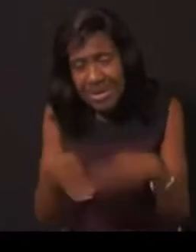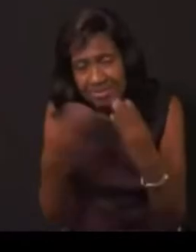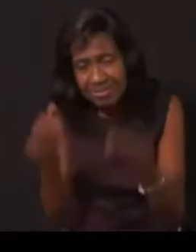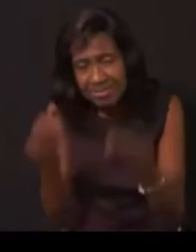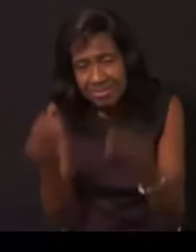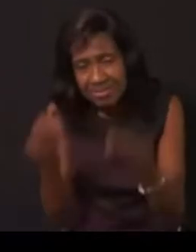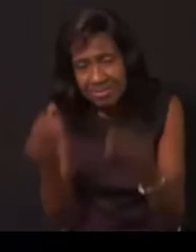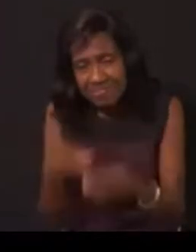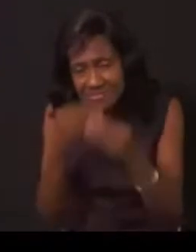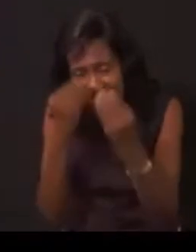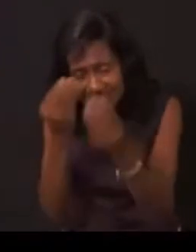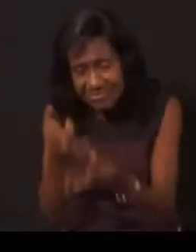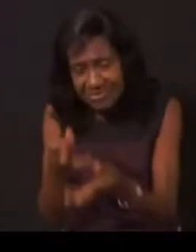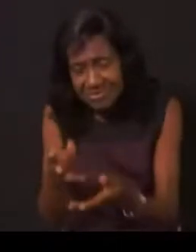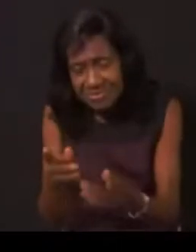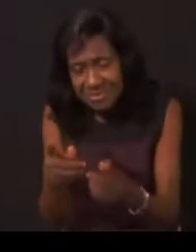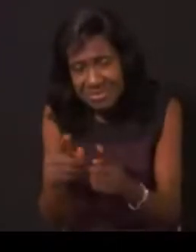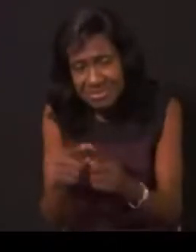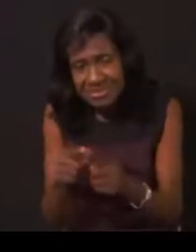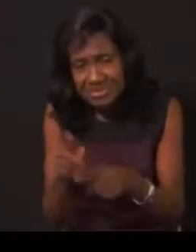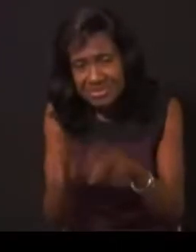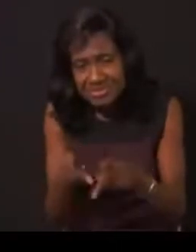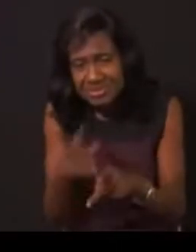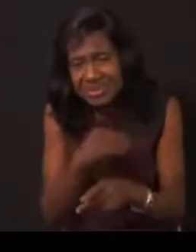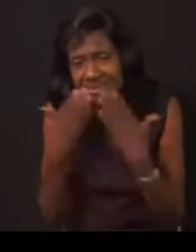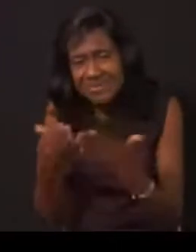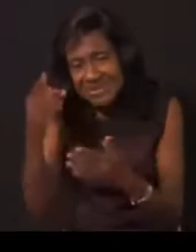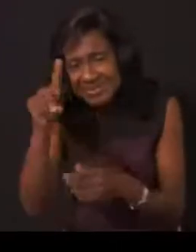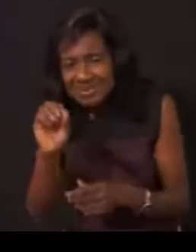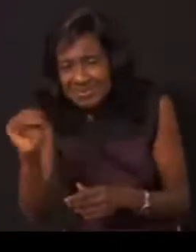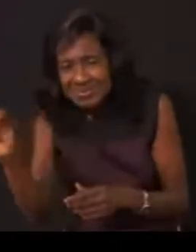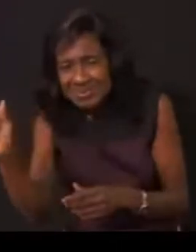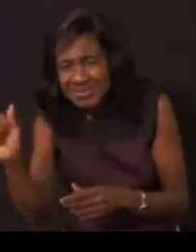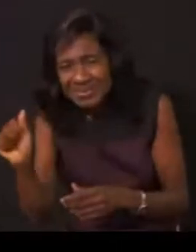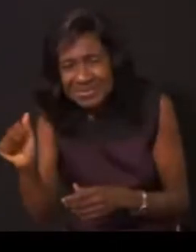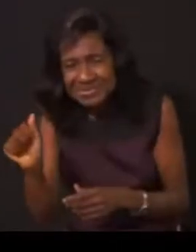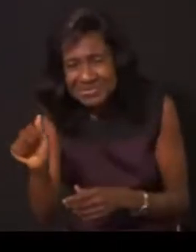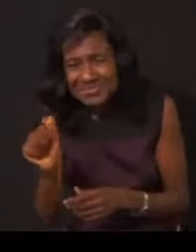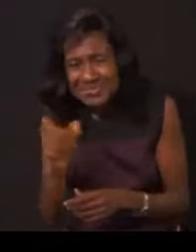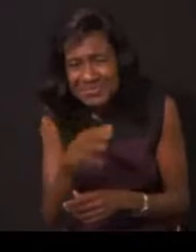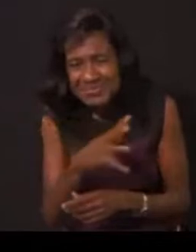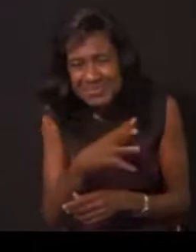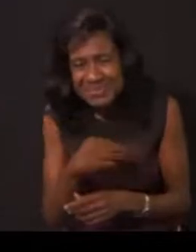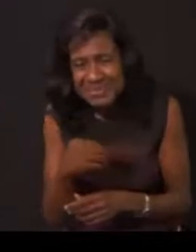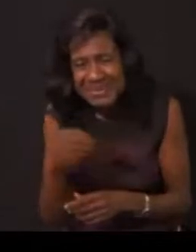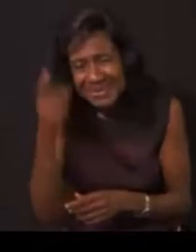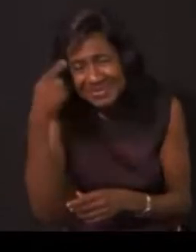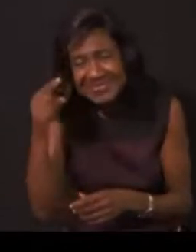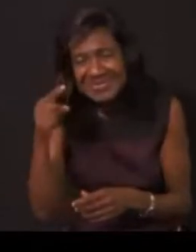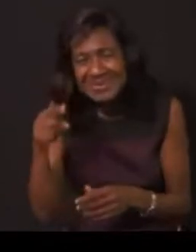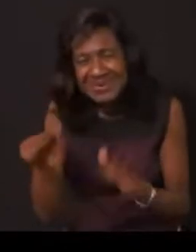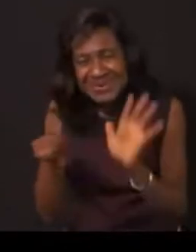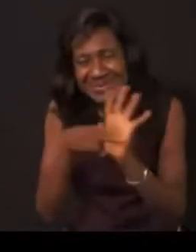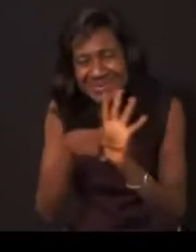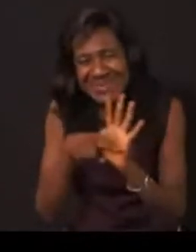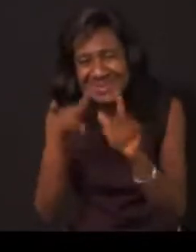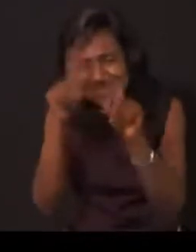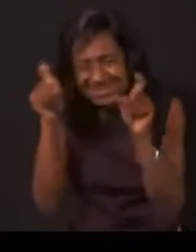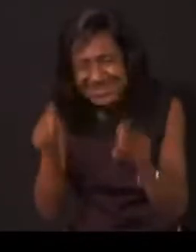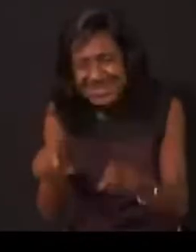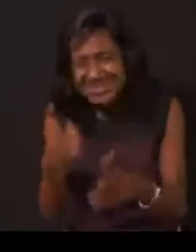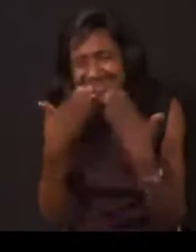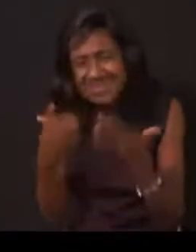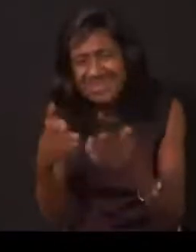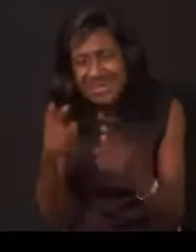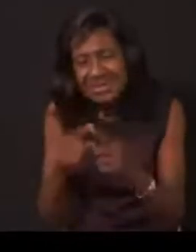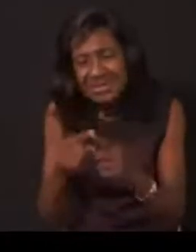very much, and thank you for doing an awesome job as usual. Thank you very much. Well, and for being negative on your test. Thank you very much. And of course, thank you